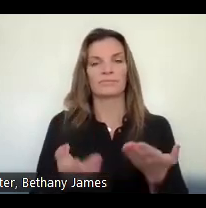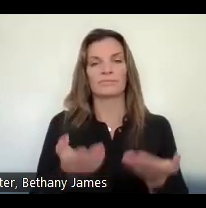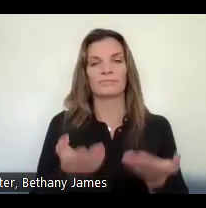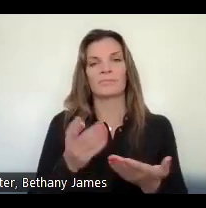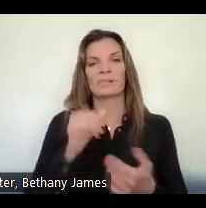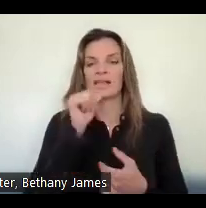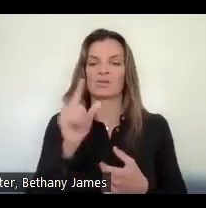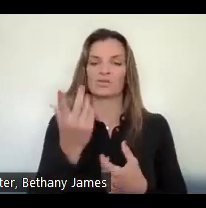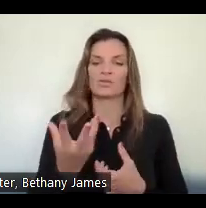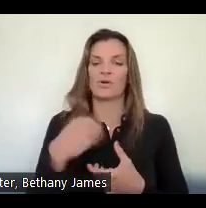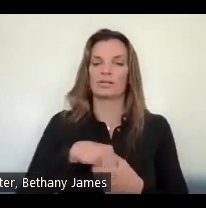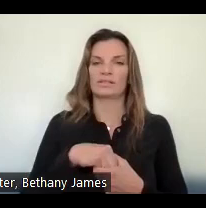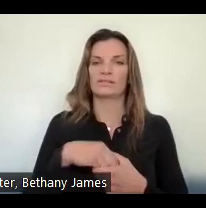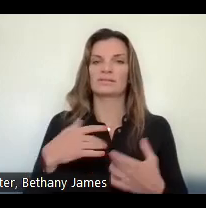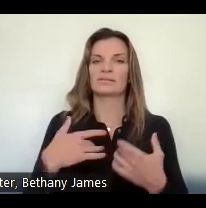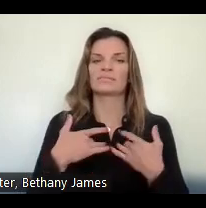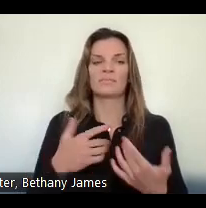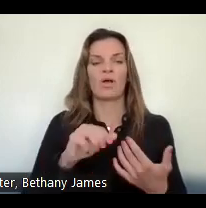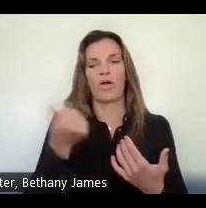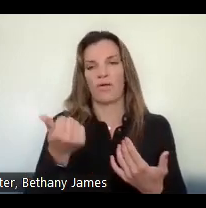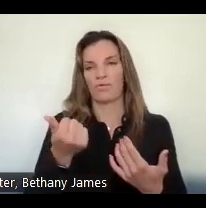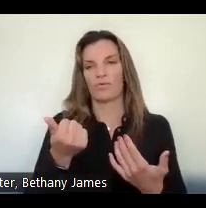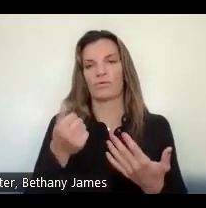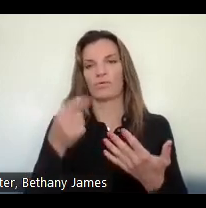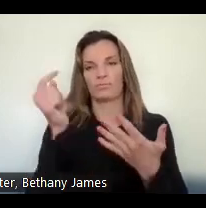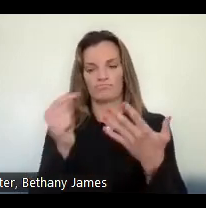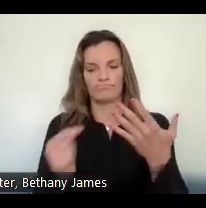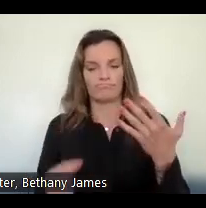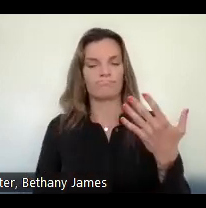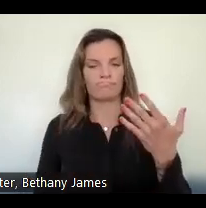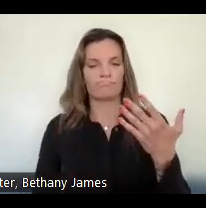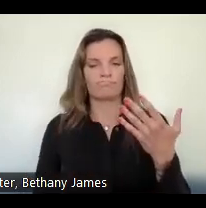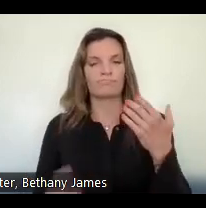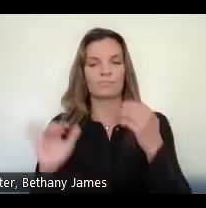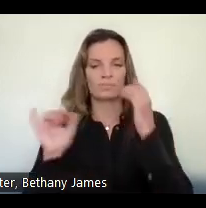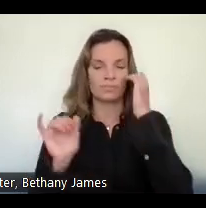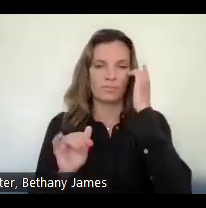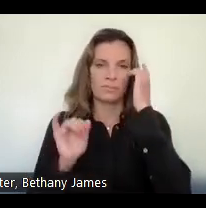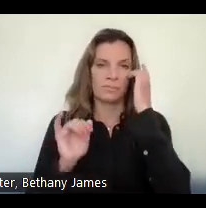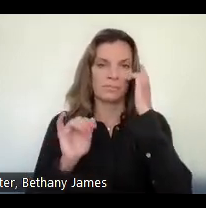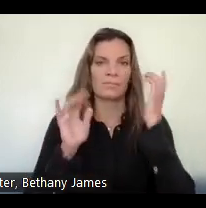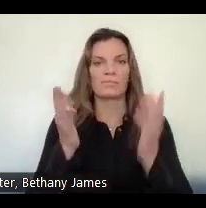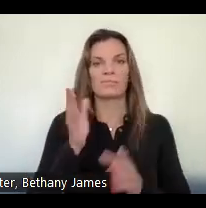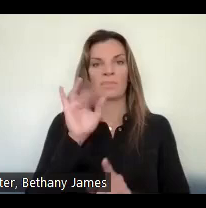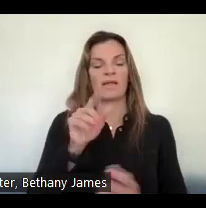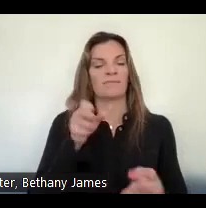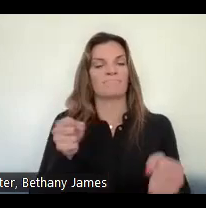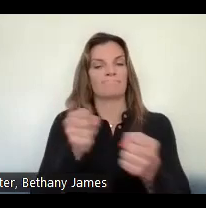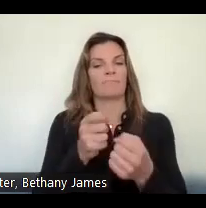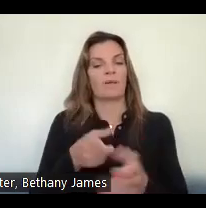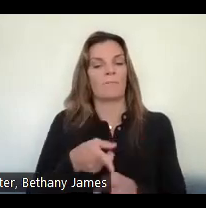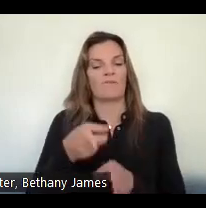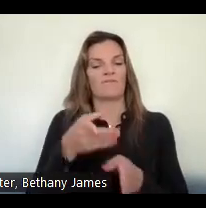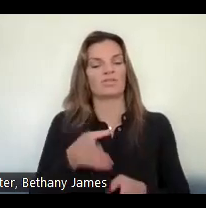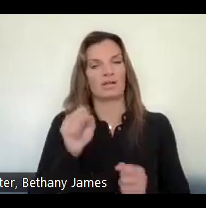autistic. Often there are other underlying characteristics, and that getting to with that professional that can also